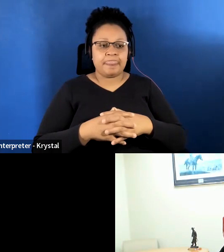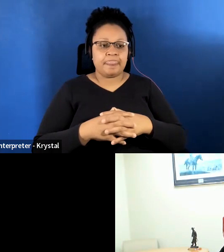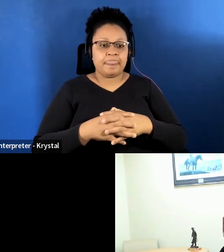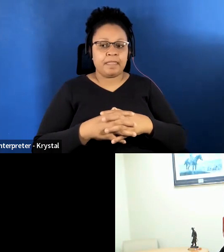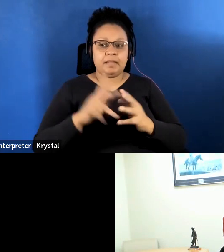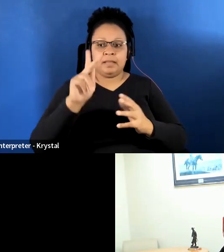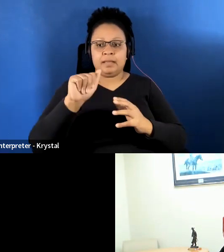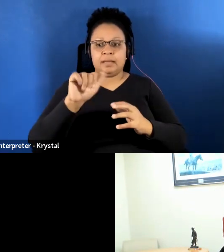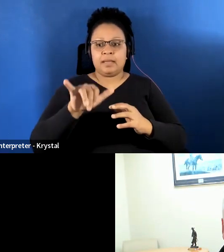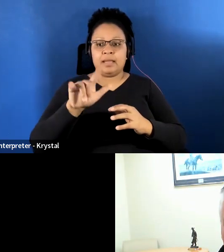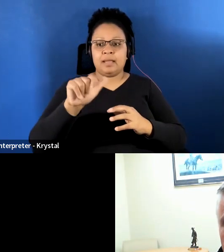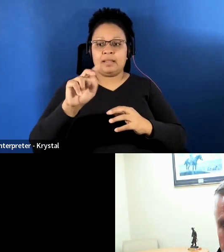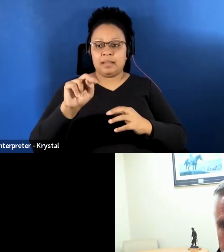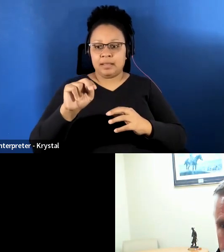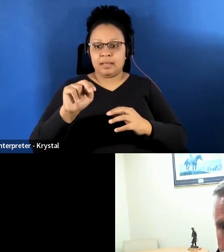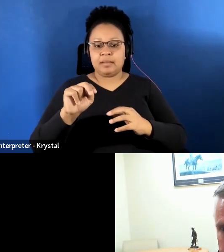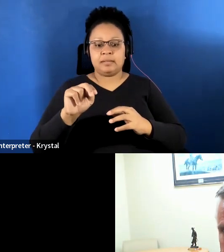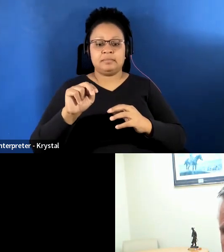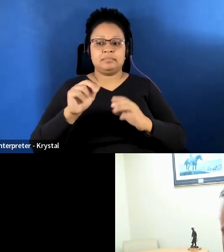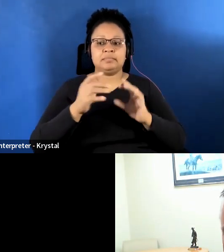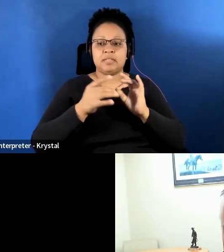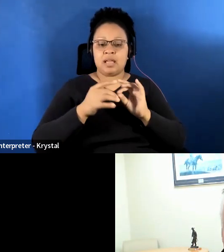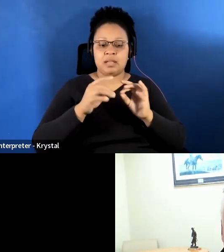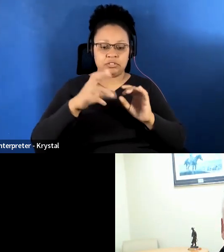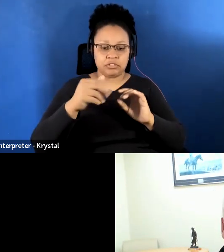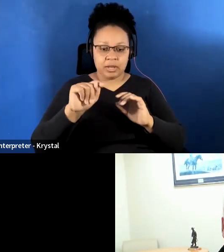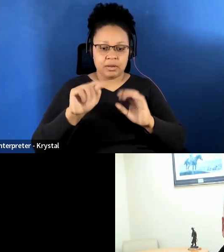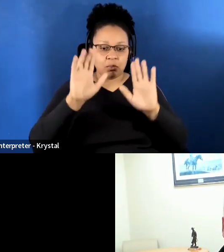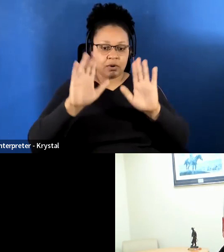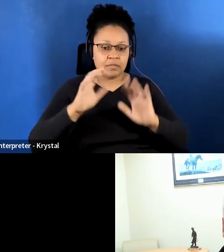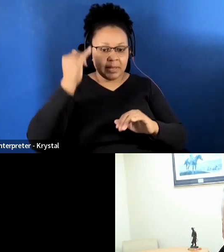Kaylin said in the chat, that's a great idea.